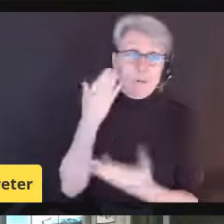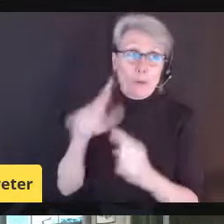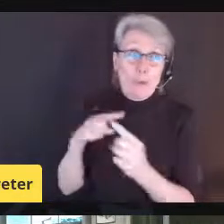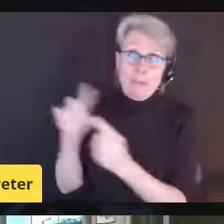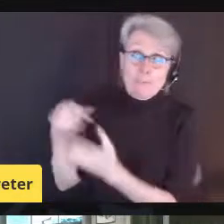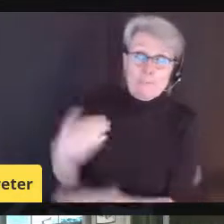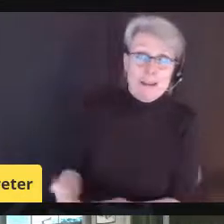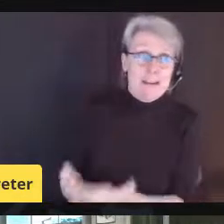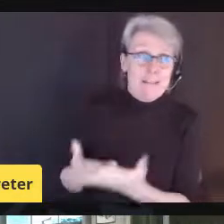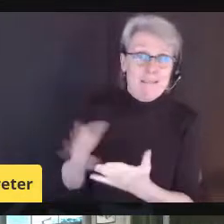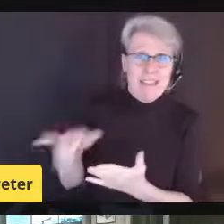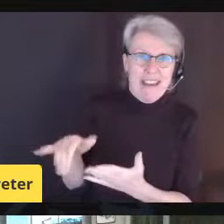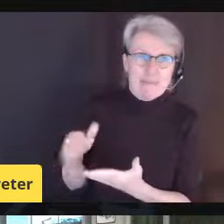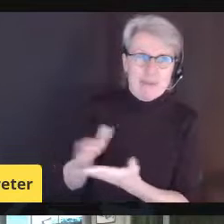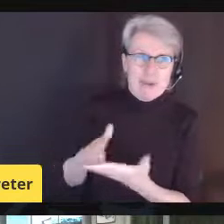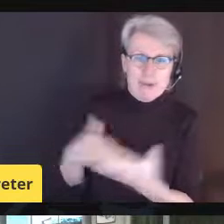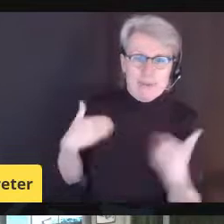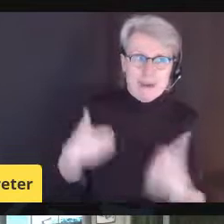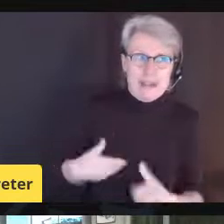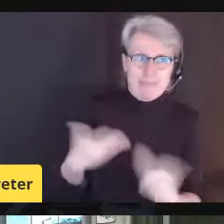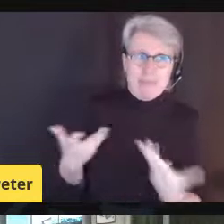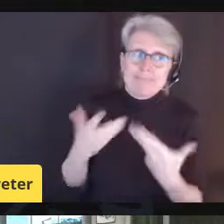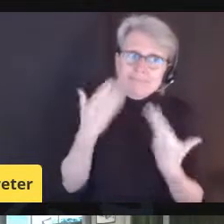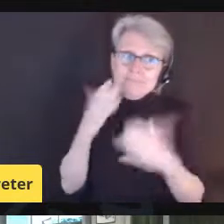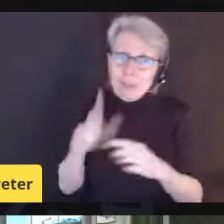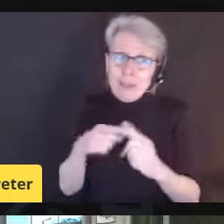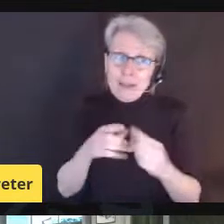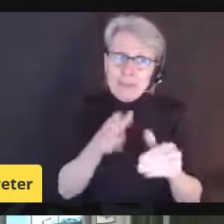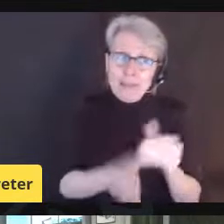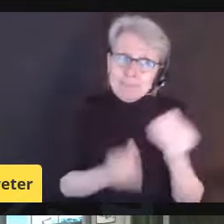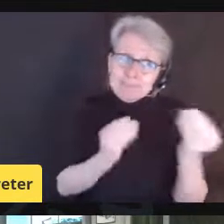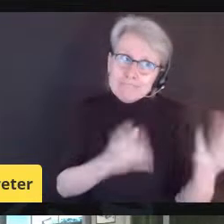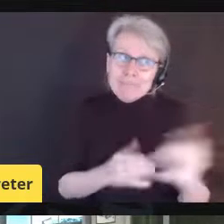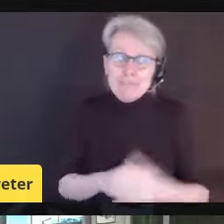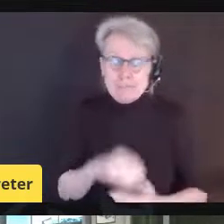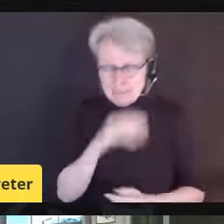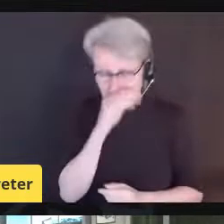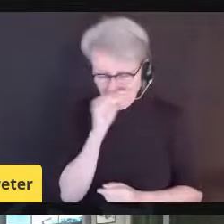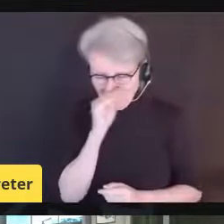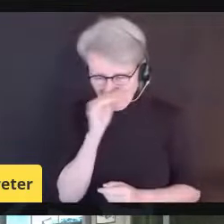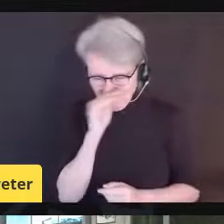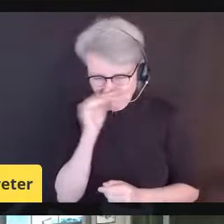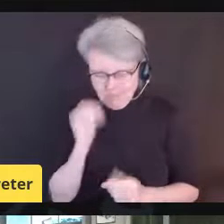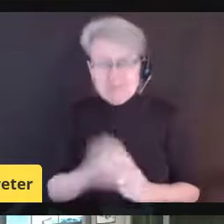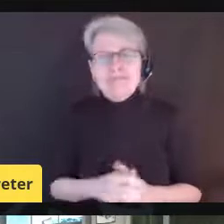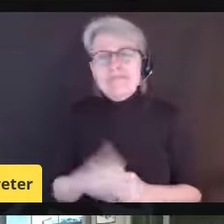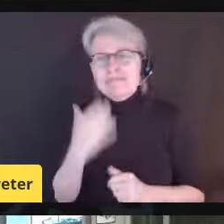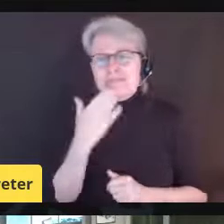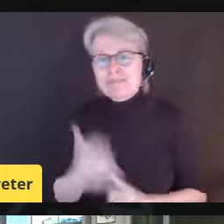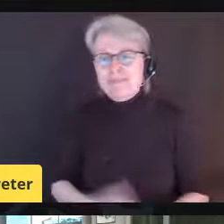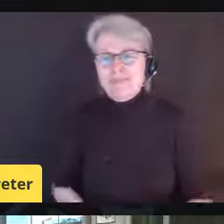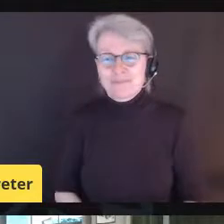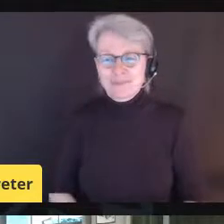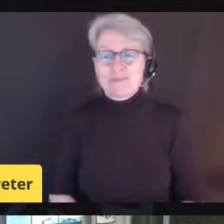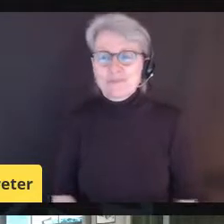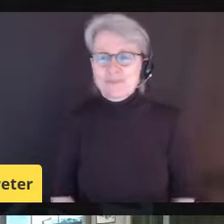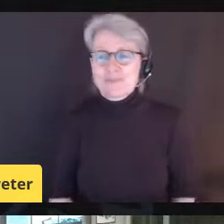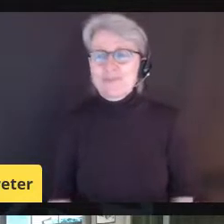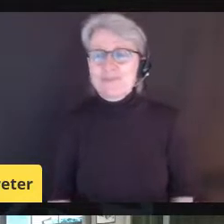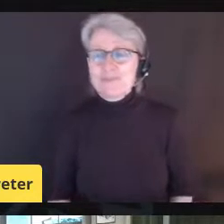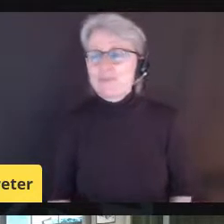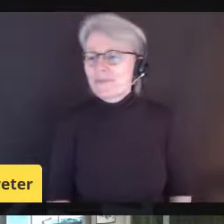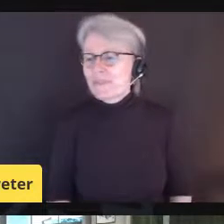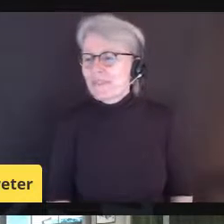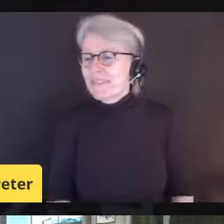Because I don't know when I'll be done. Yeah. Great. Thank you so much. Awesome.